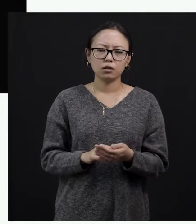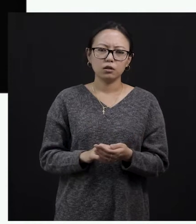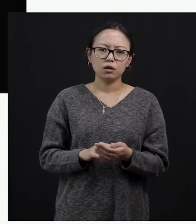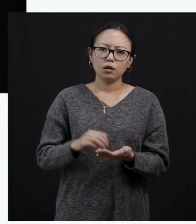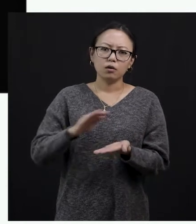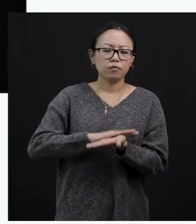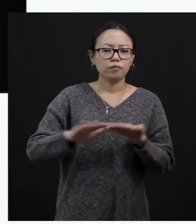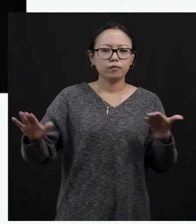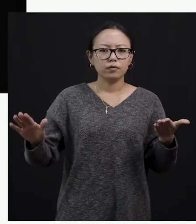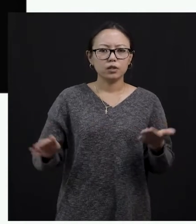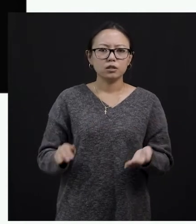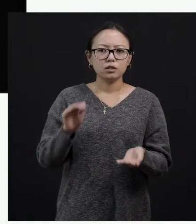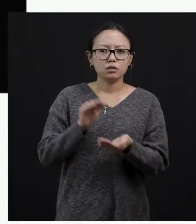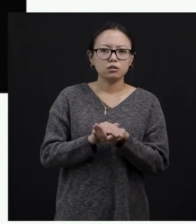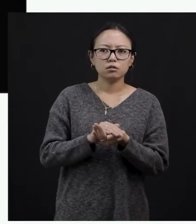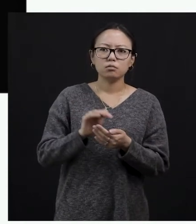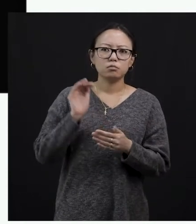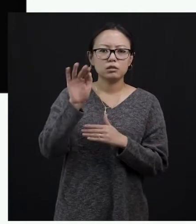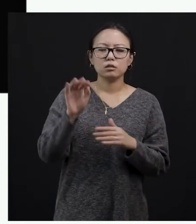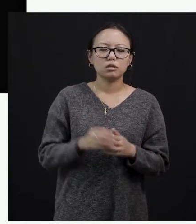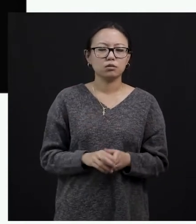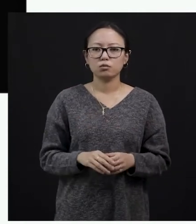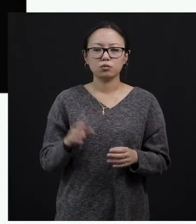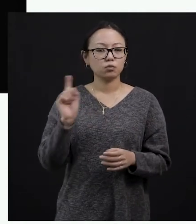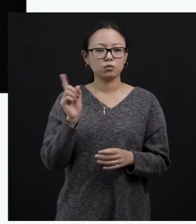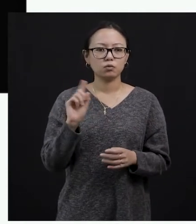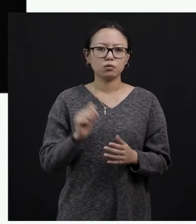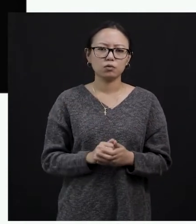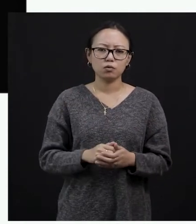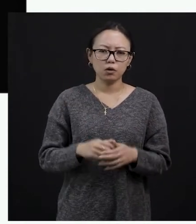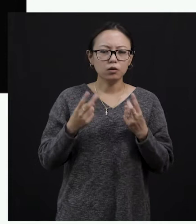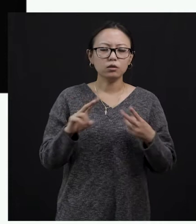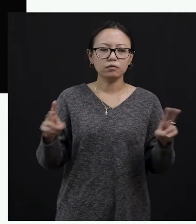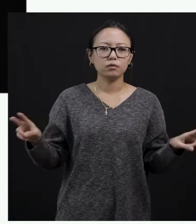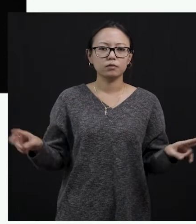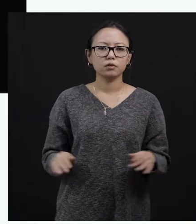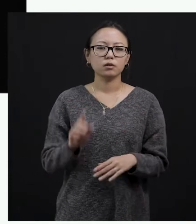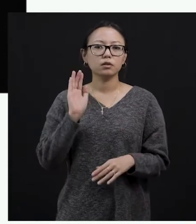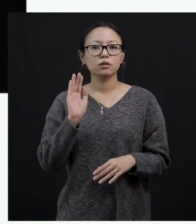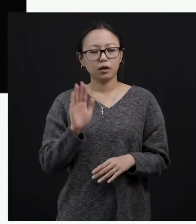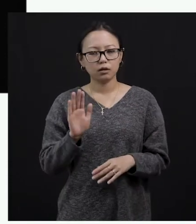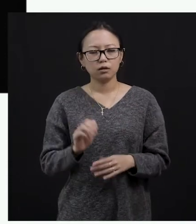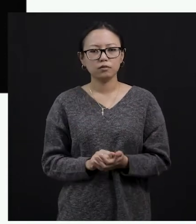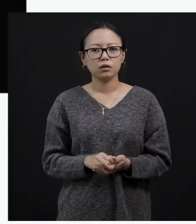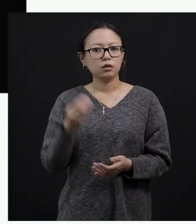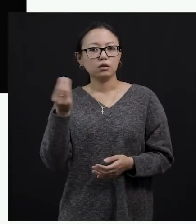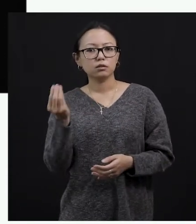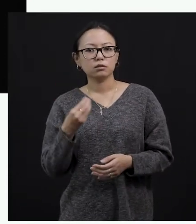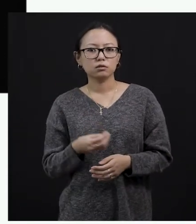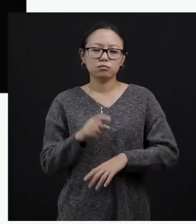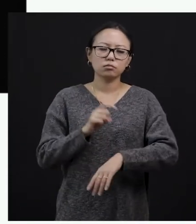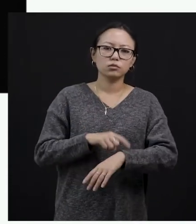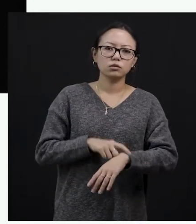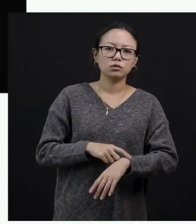more than 2 or 3 days, sometimes even 7 days, 10 days or more. Okay, so if you